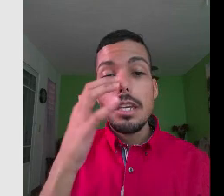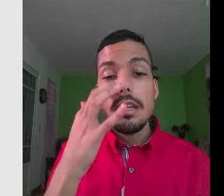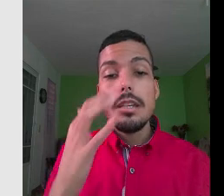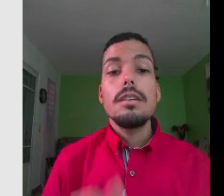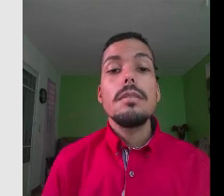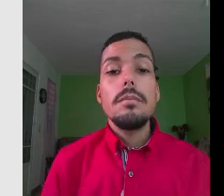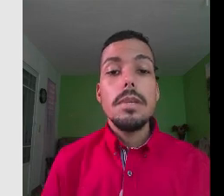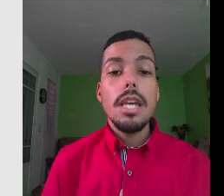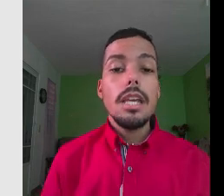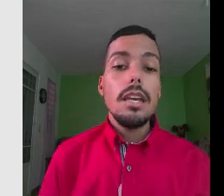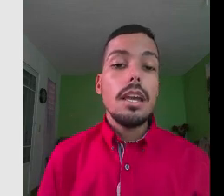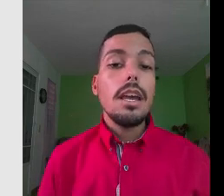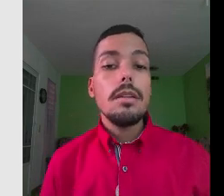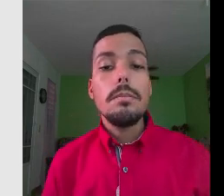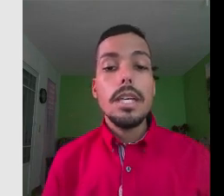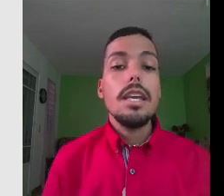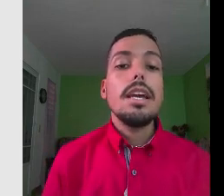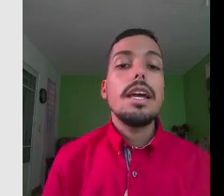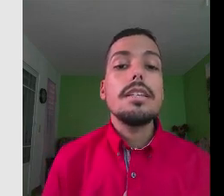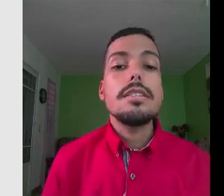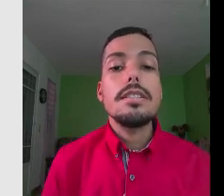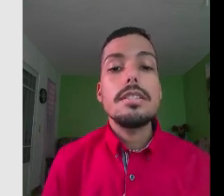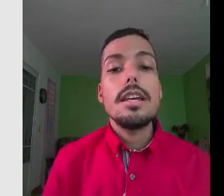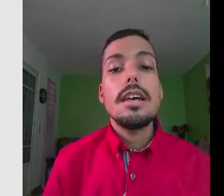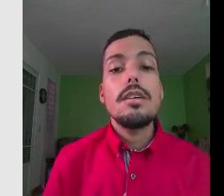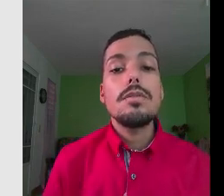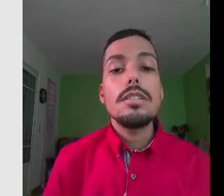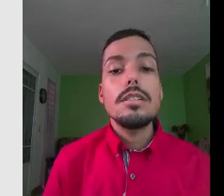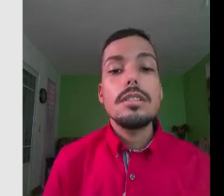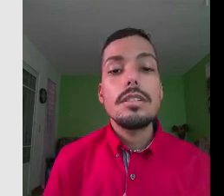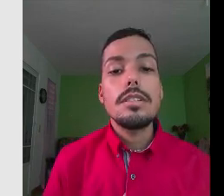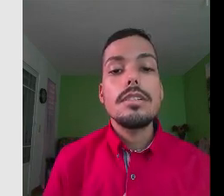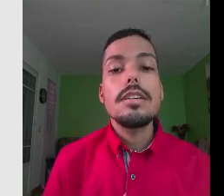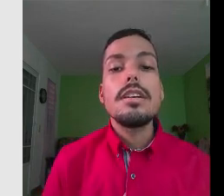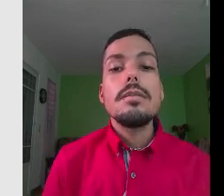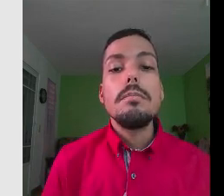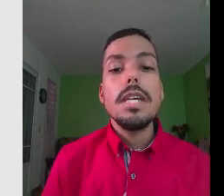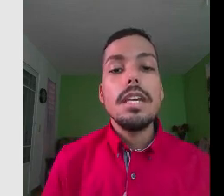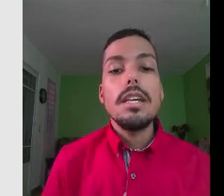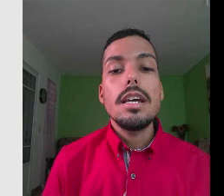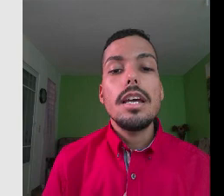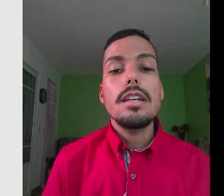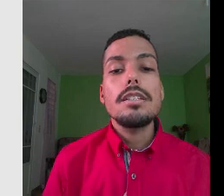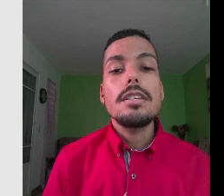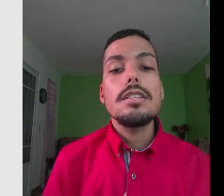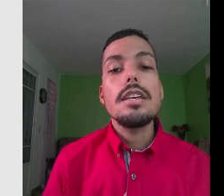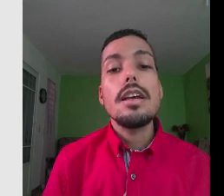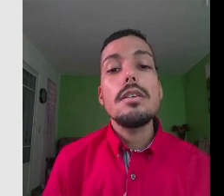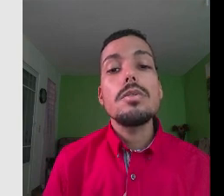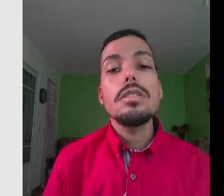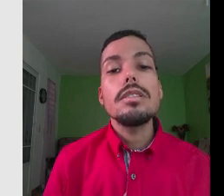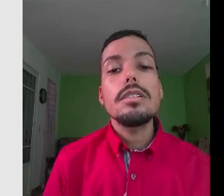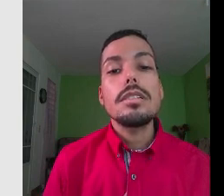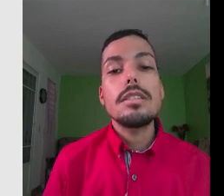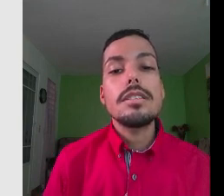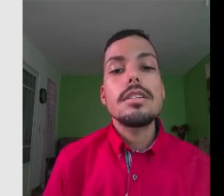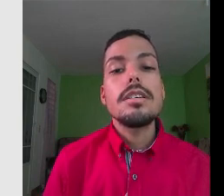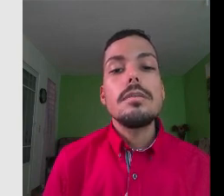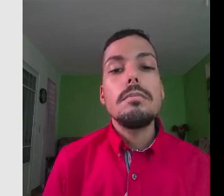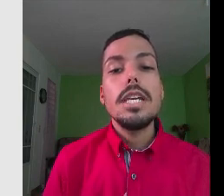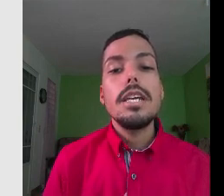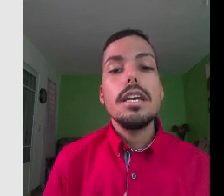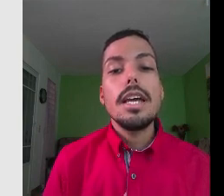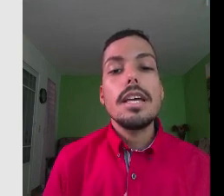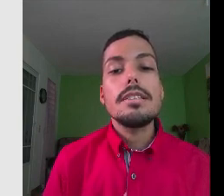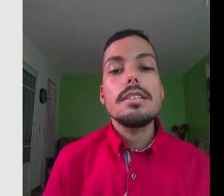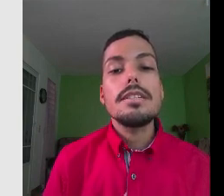B, B, and B has the sound X, B has the sound X,